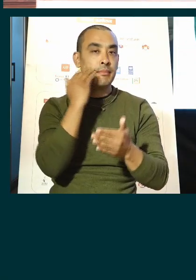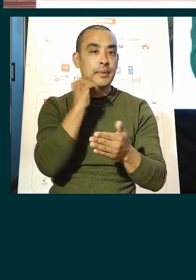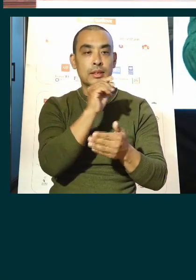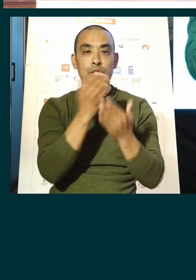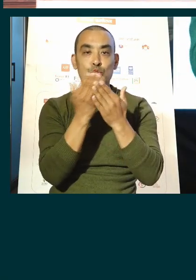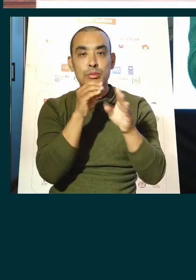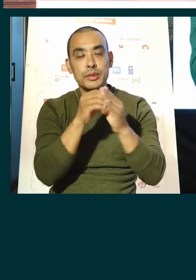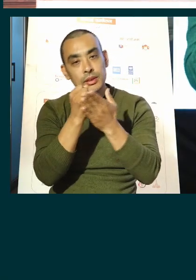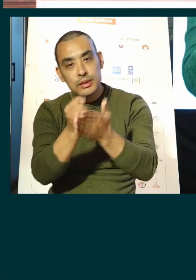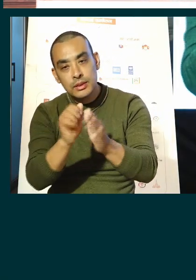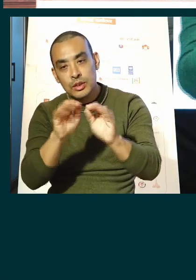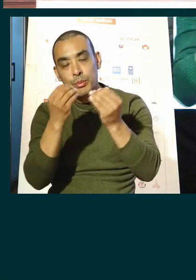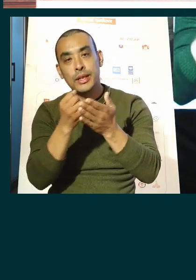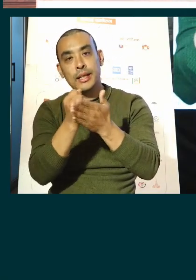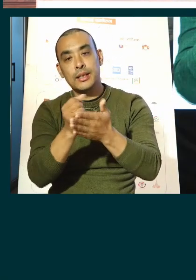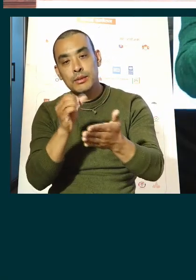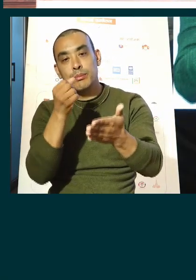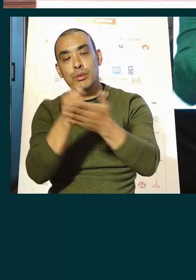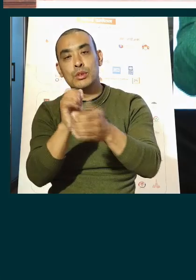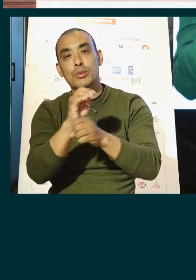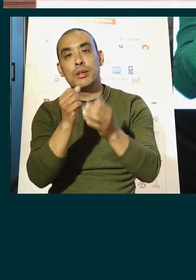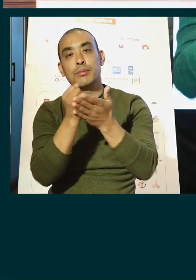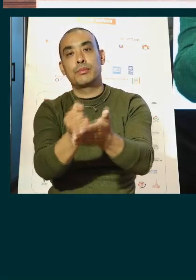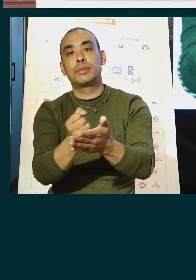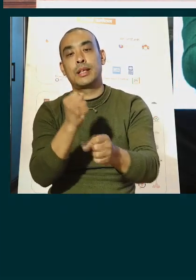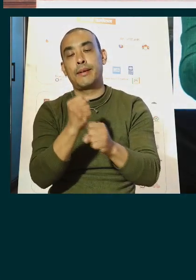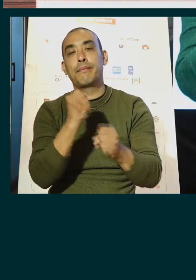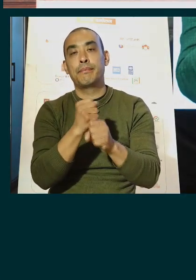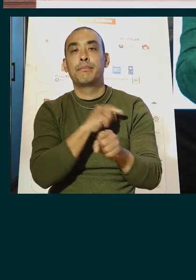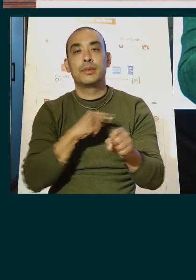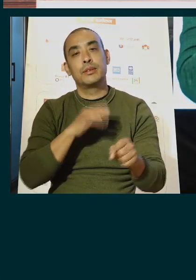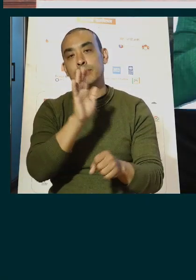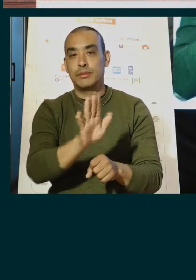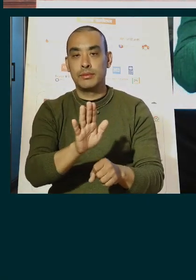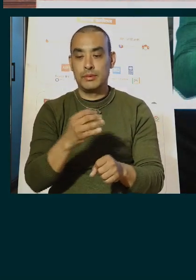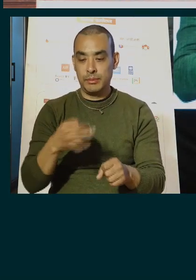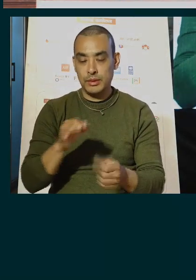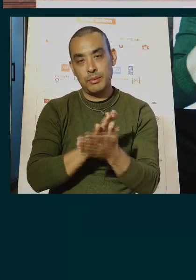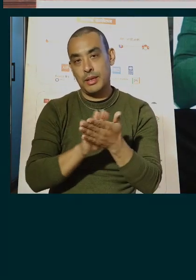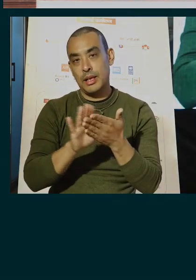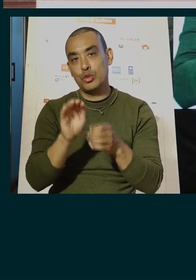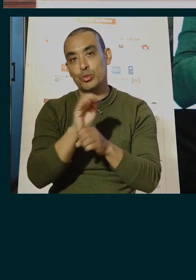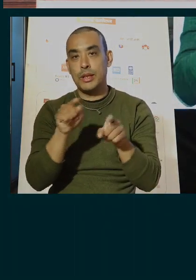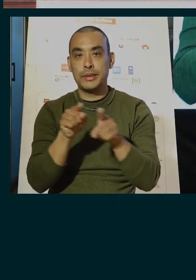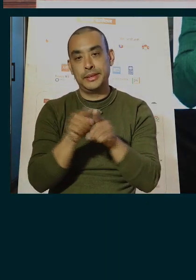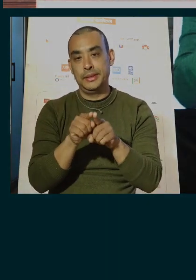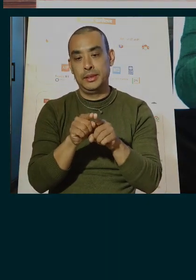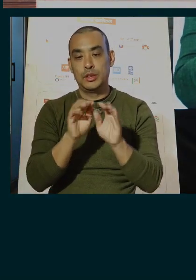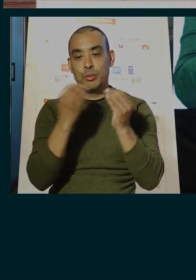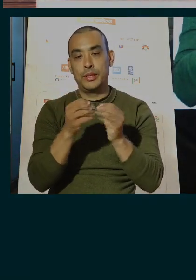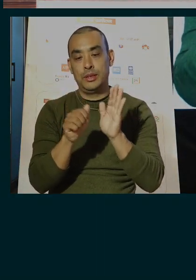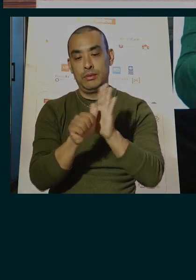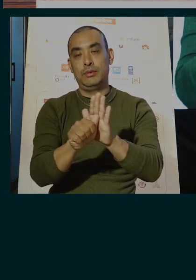school, the girls in the community to access the service, clinical and counseling services, including the menstrual hygiene services at the